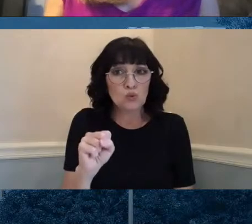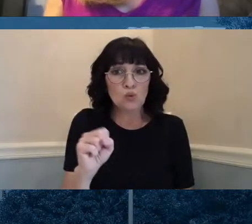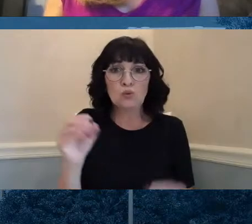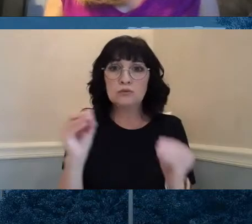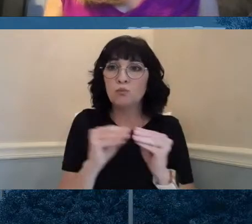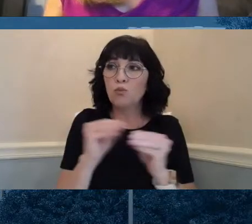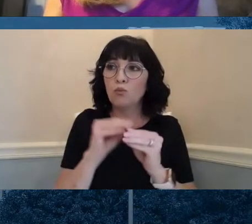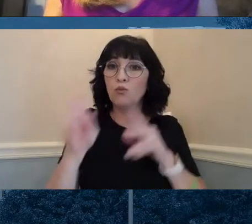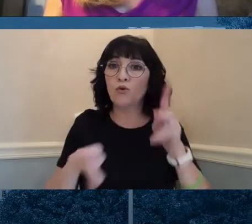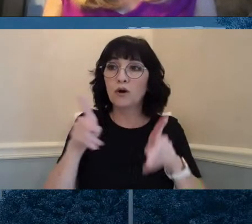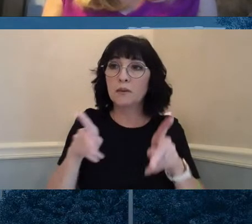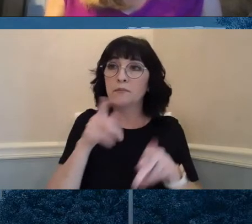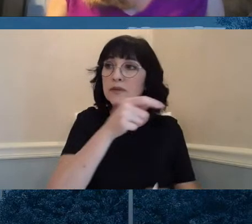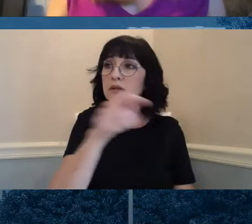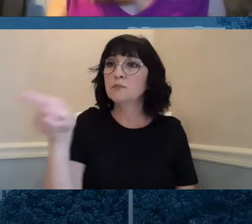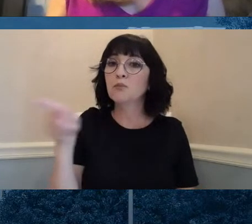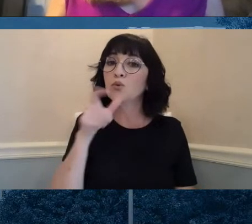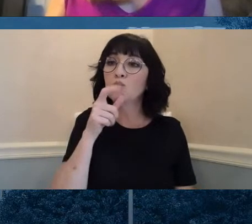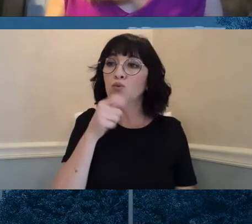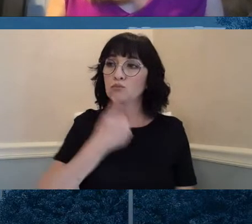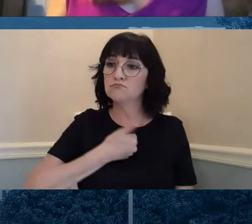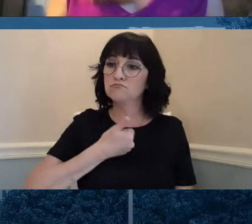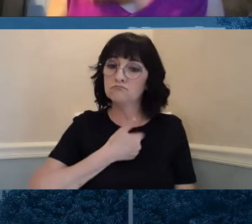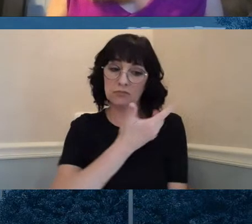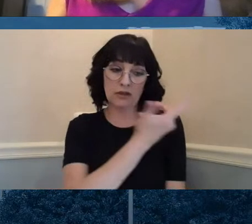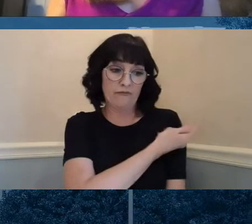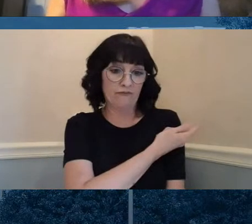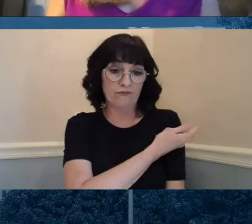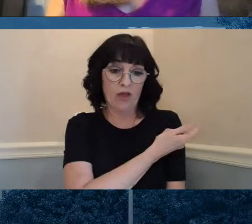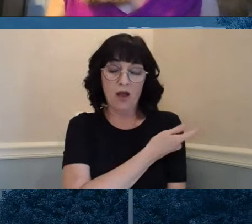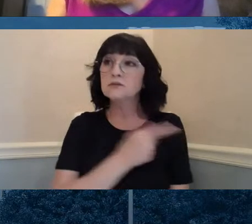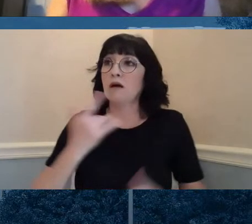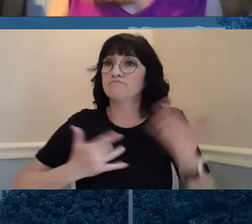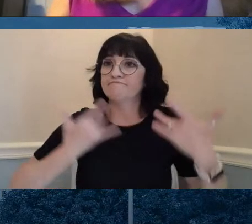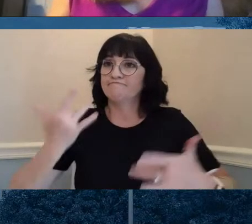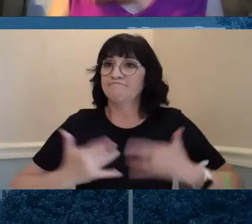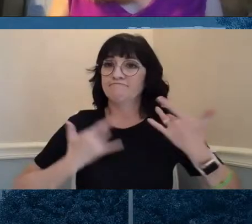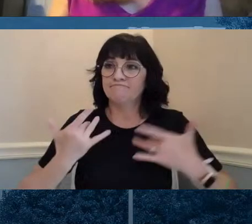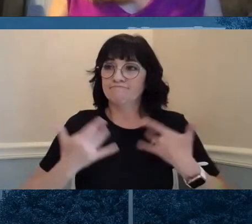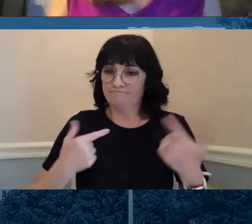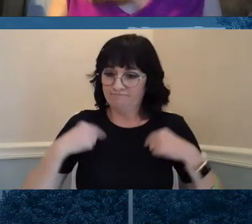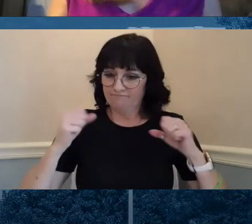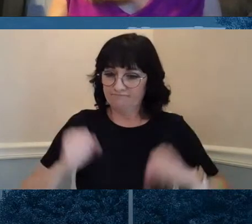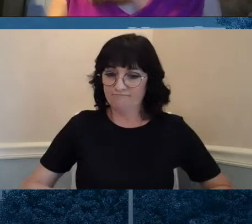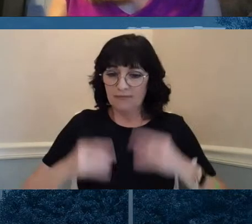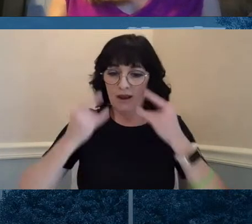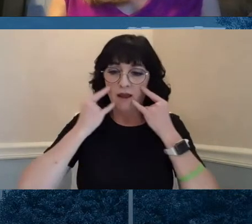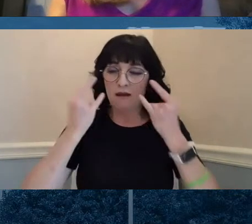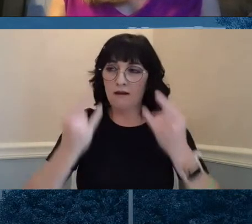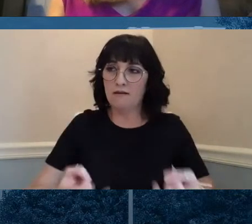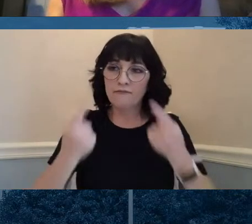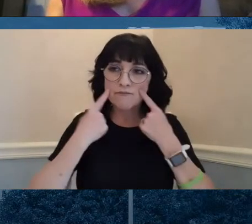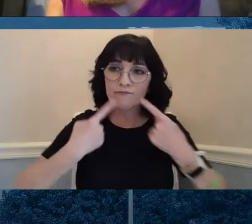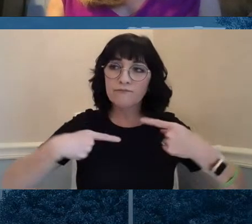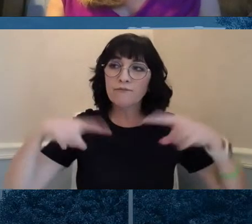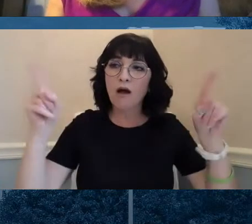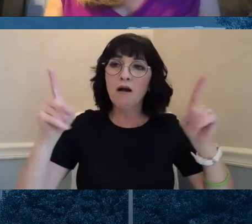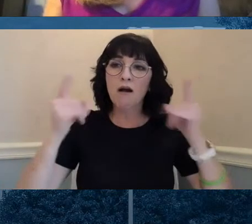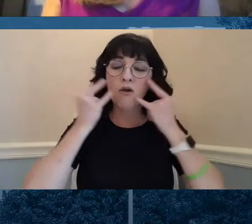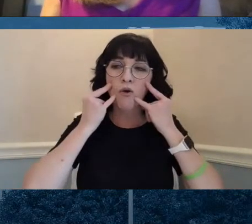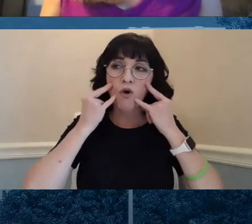Delawareans, again, you will see events where the expectation or requirement is that all people will have a mask